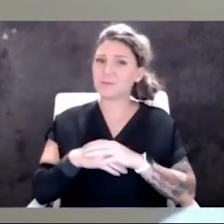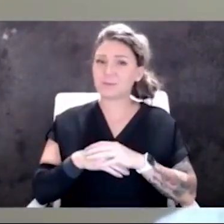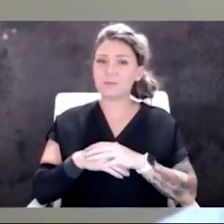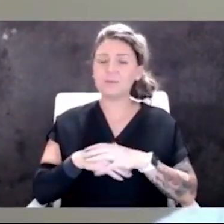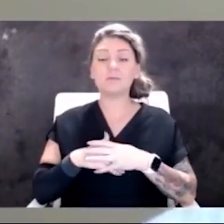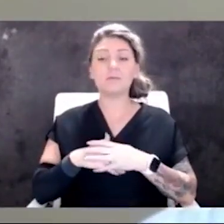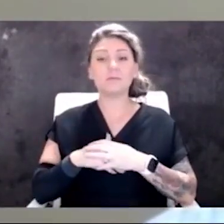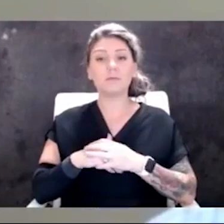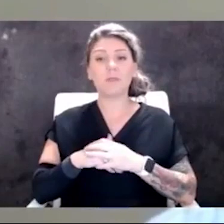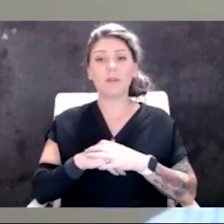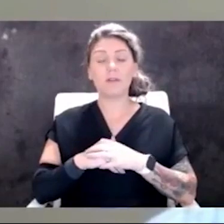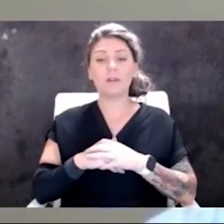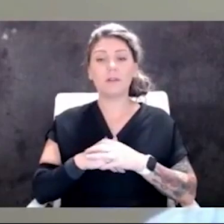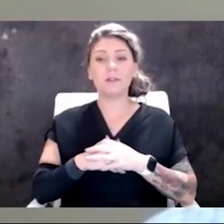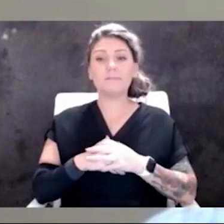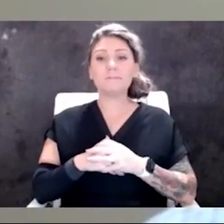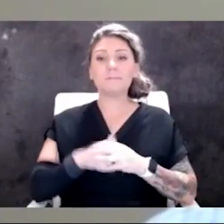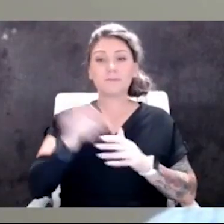So